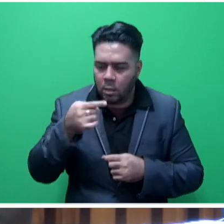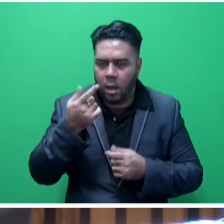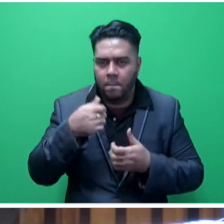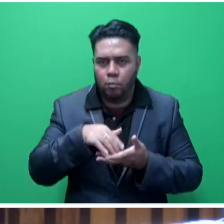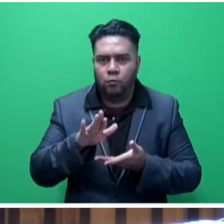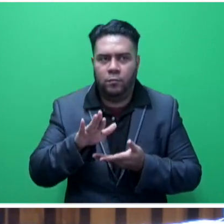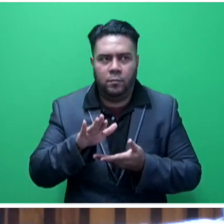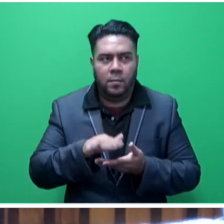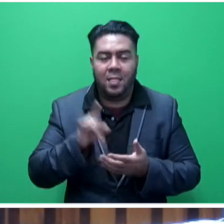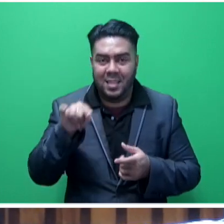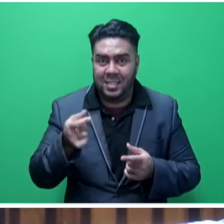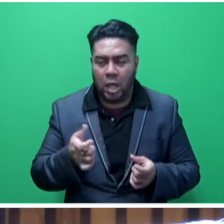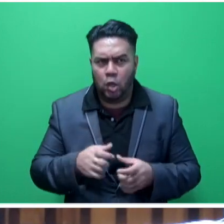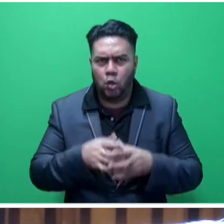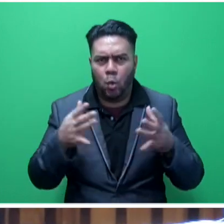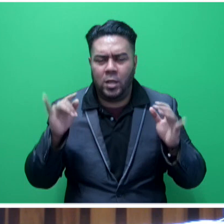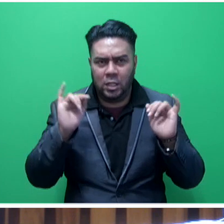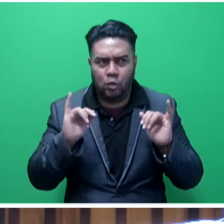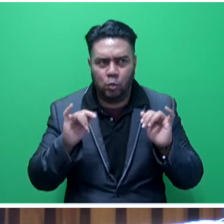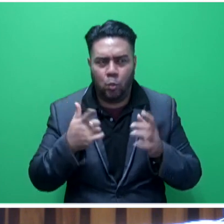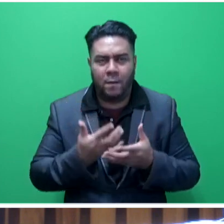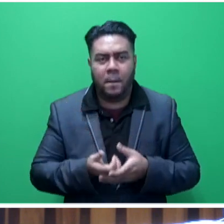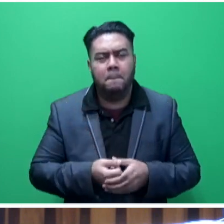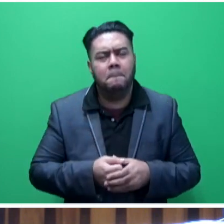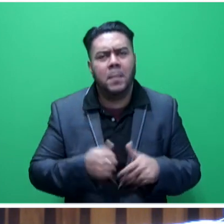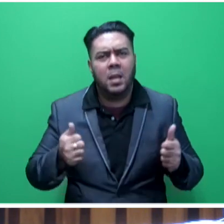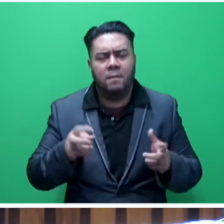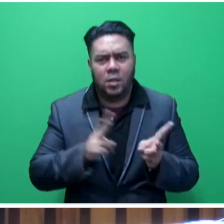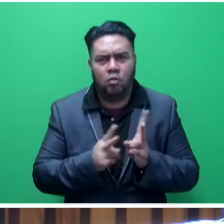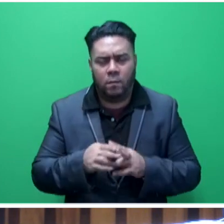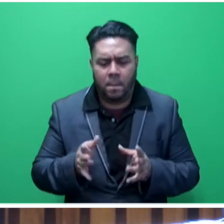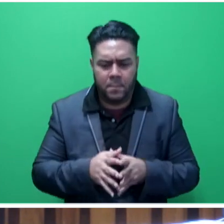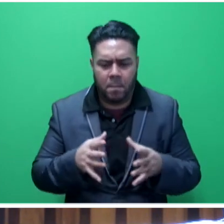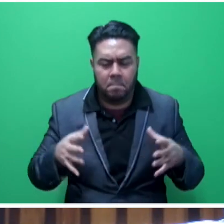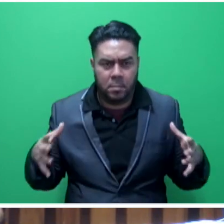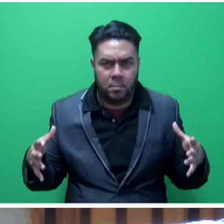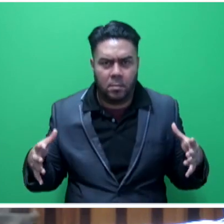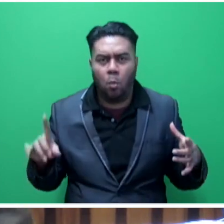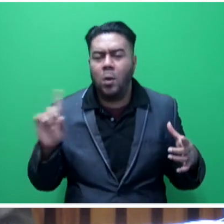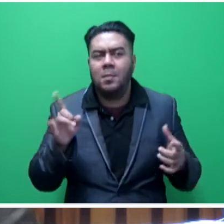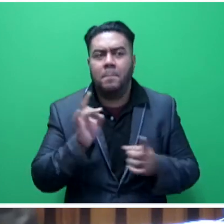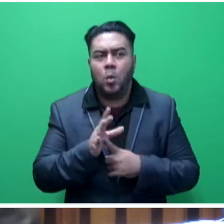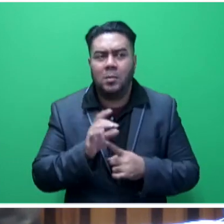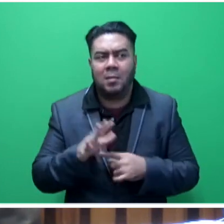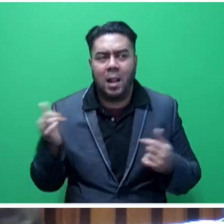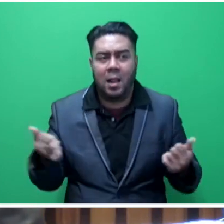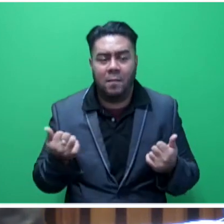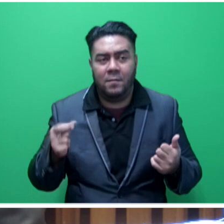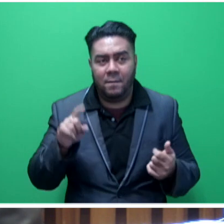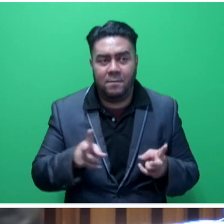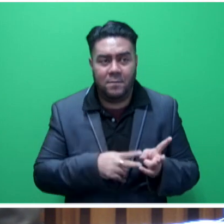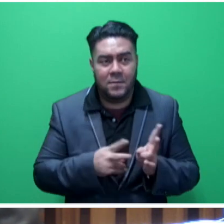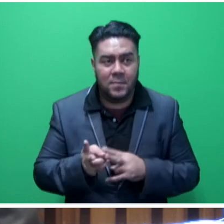obviously a growing issue as we've seen many villages that have become large. What is also critically important, sir, is that a lot of these, as you